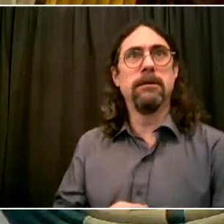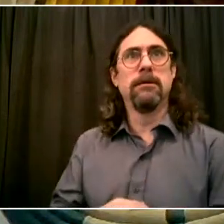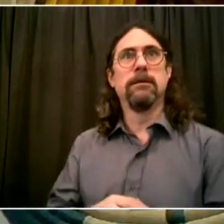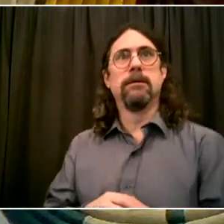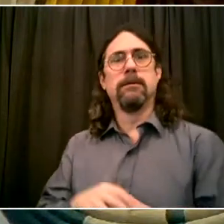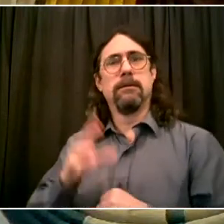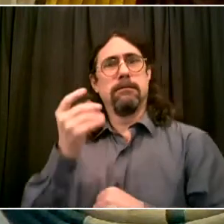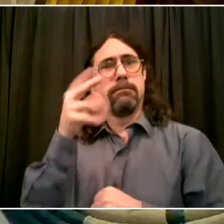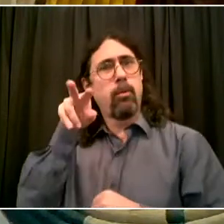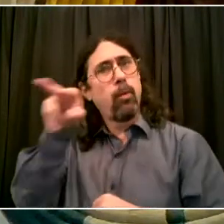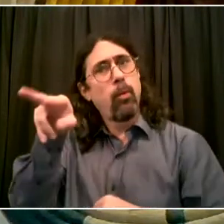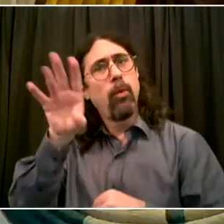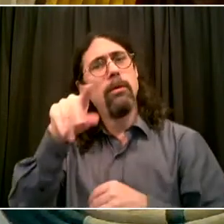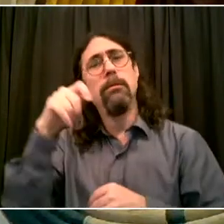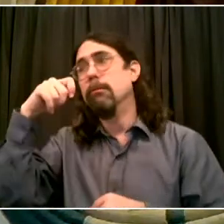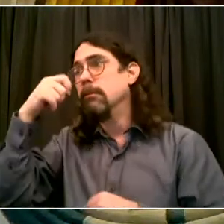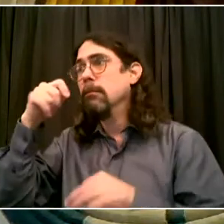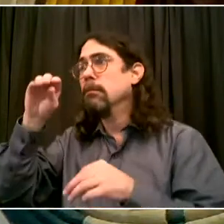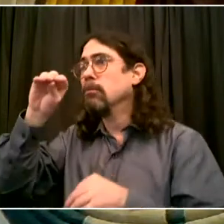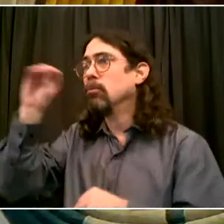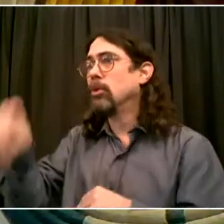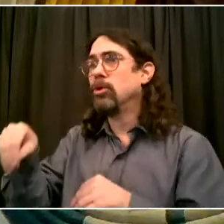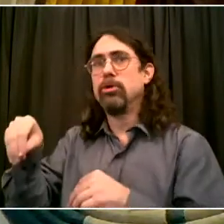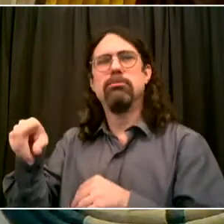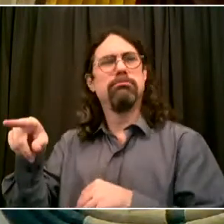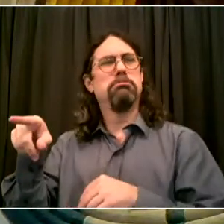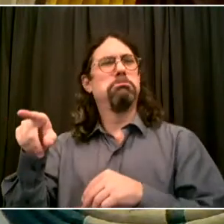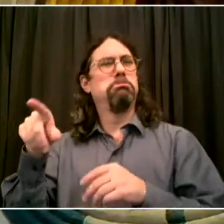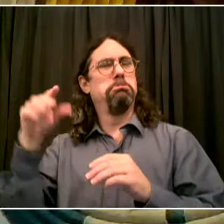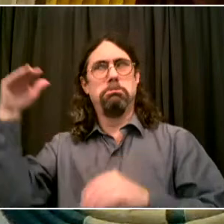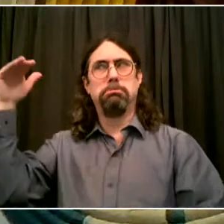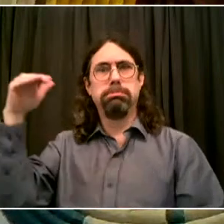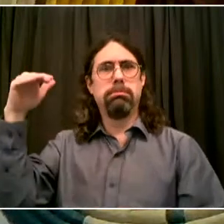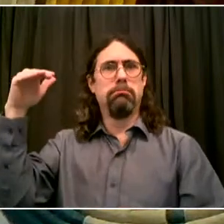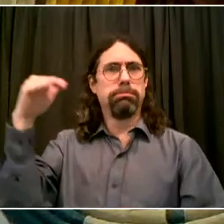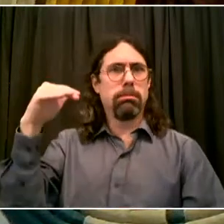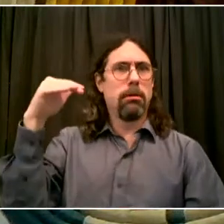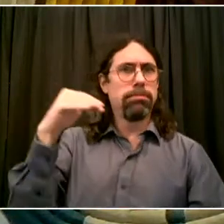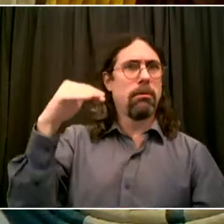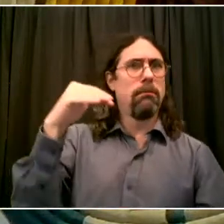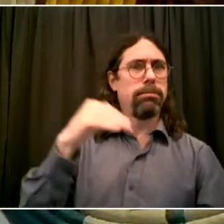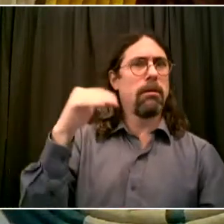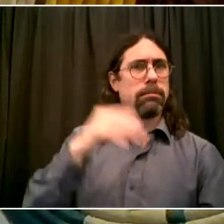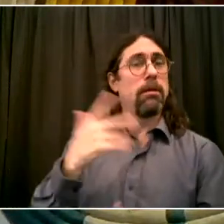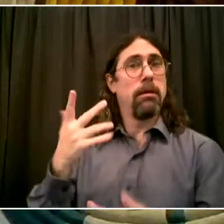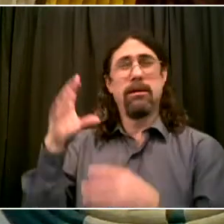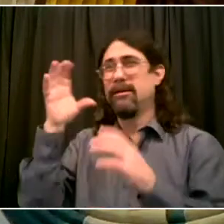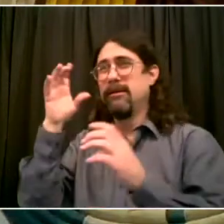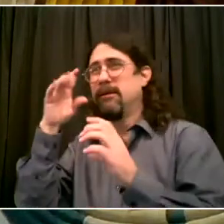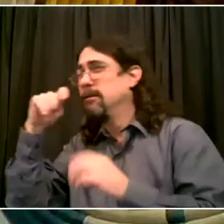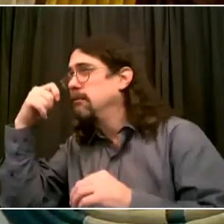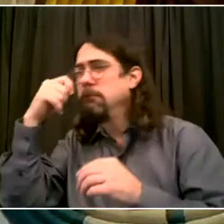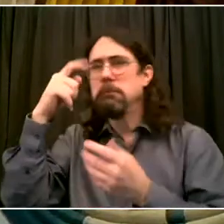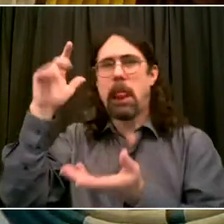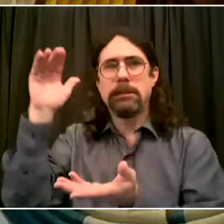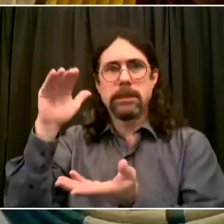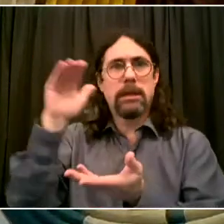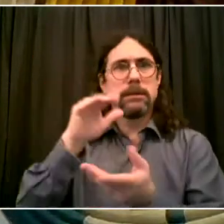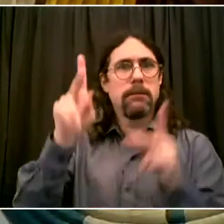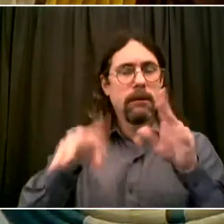looking at test positivity, we continue to see the same positive trends that other places have as well. And I do anticipate